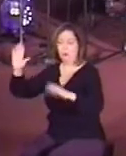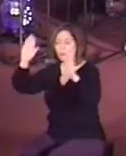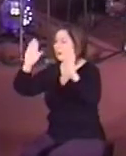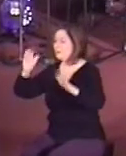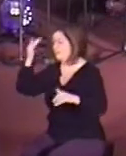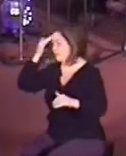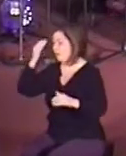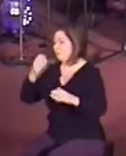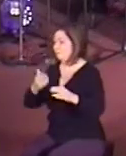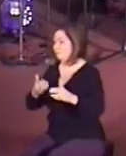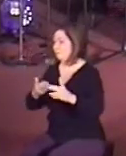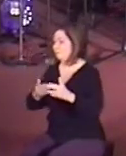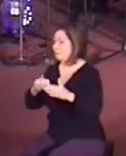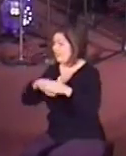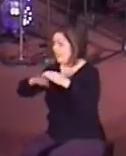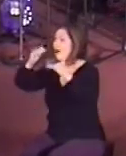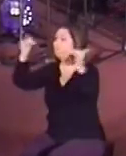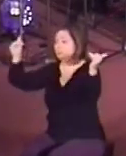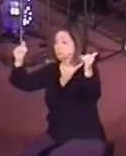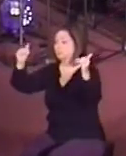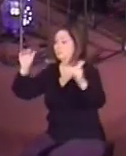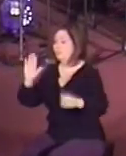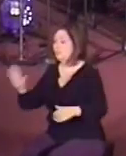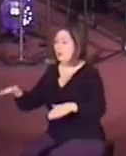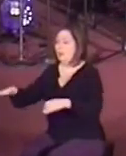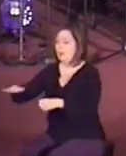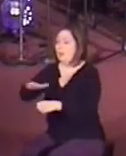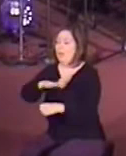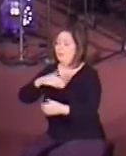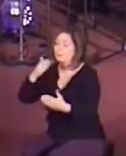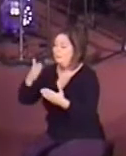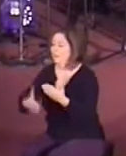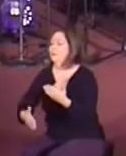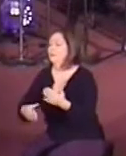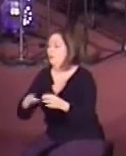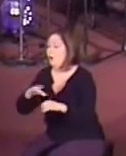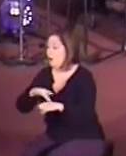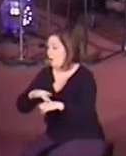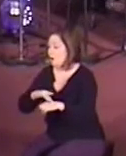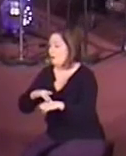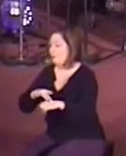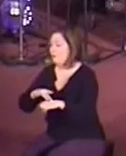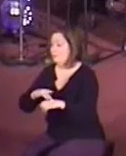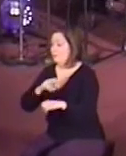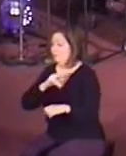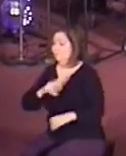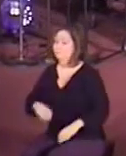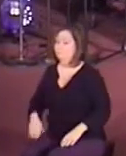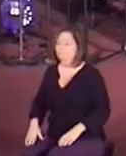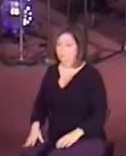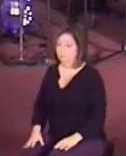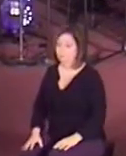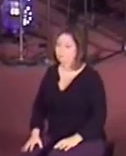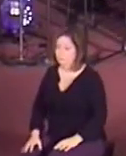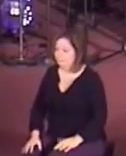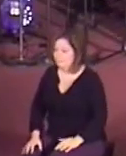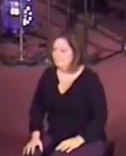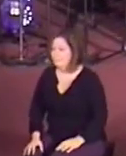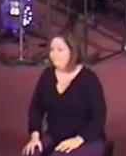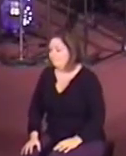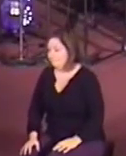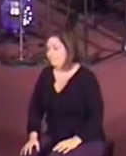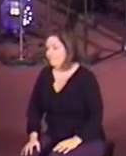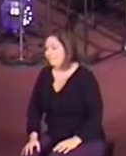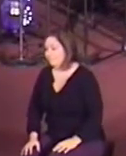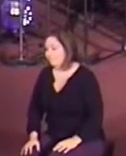grown and reaches to the heavens, and your dominion to the ends of the earth. And inasmuch as the king saw a watcher, a holy one, coming down